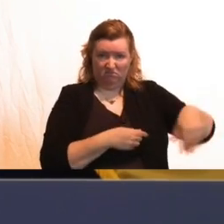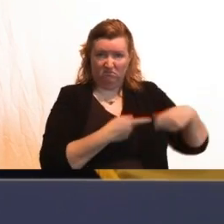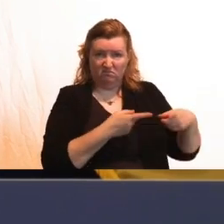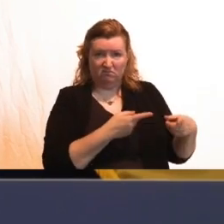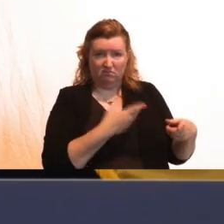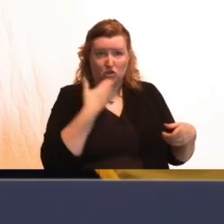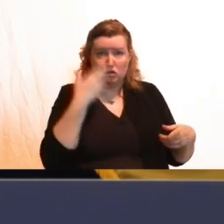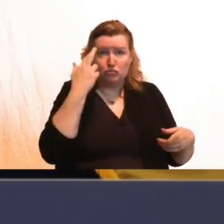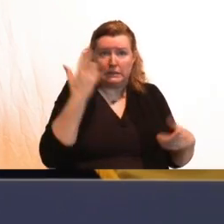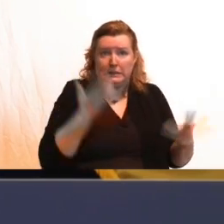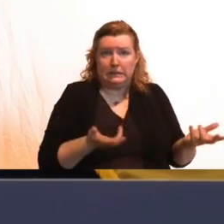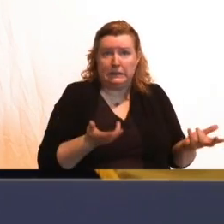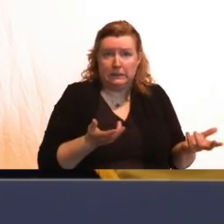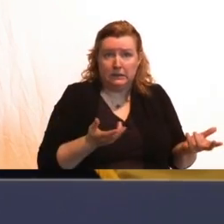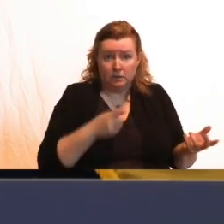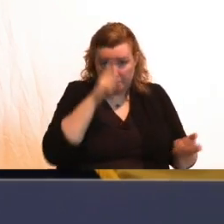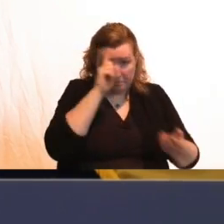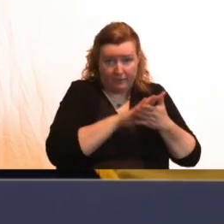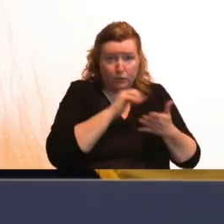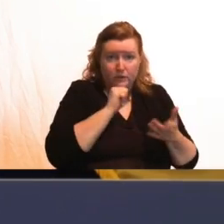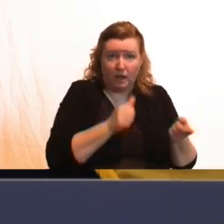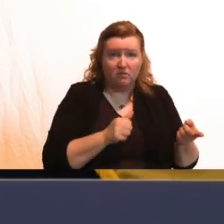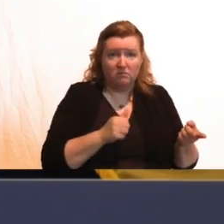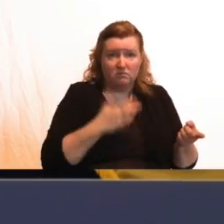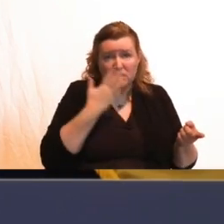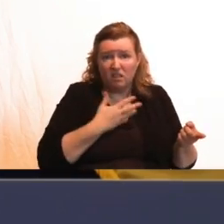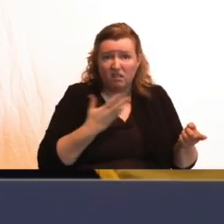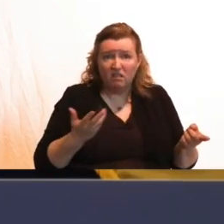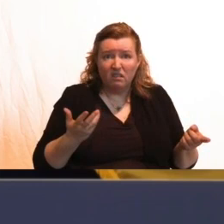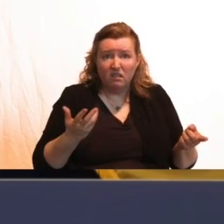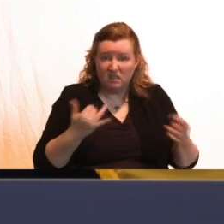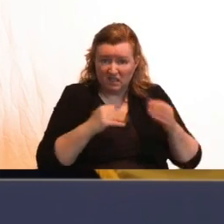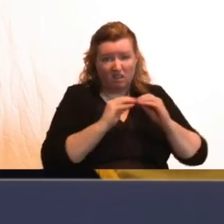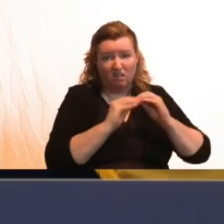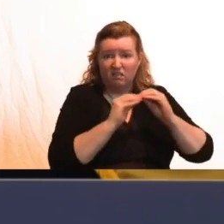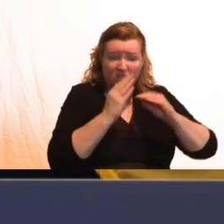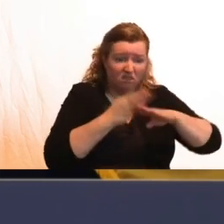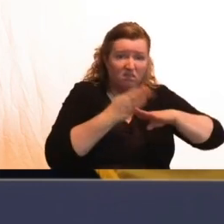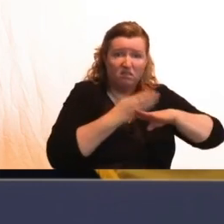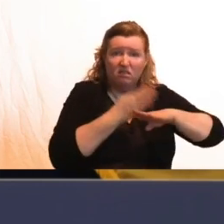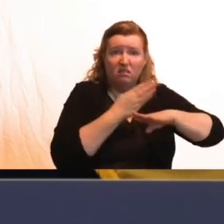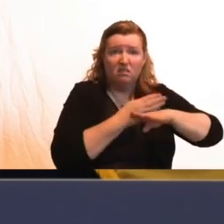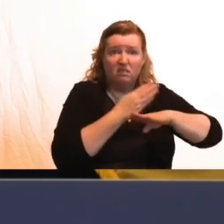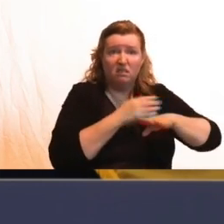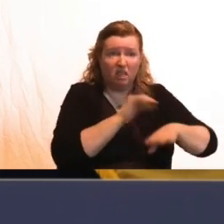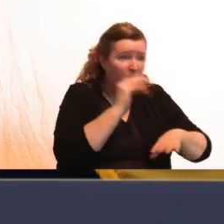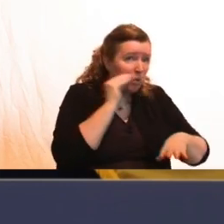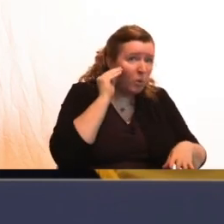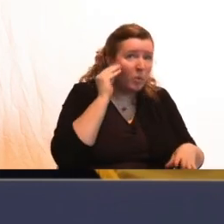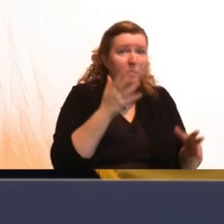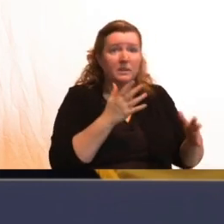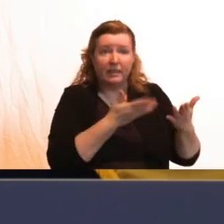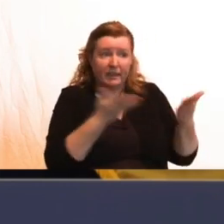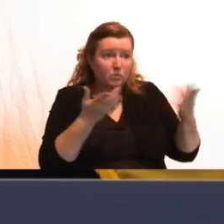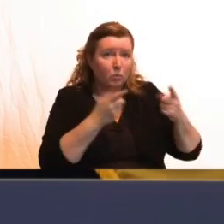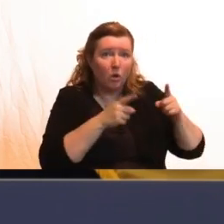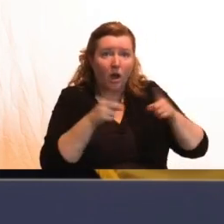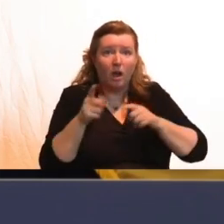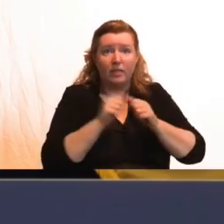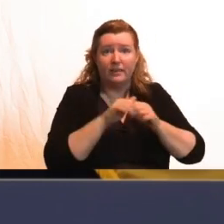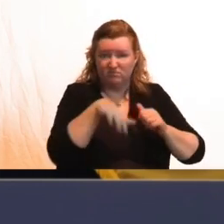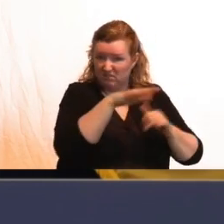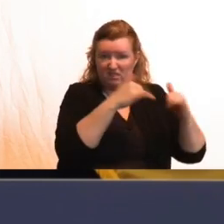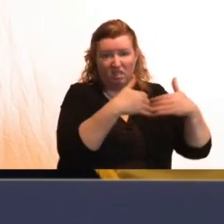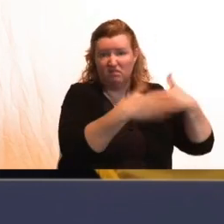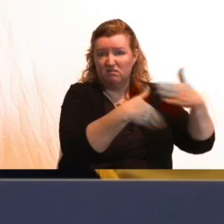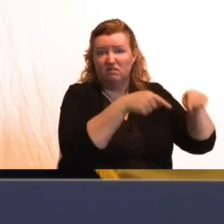their homes. There's still federal matters, et cetera. The one that The other one had to be renewed, the public health emergency, every